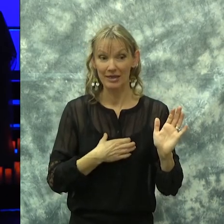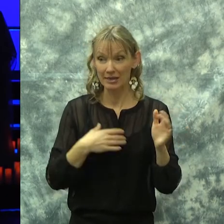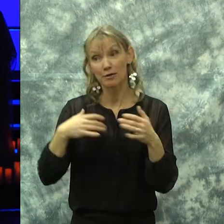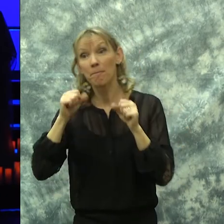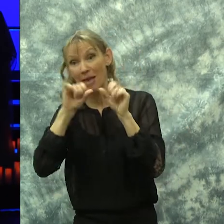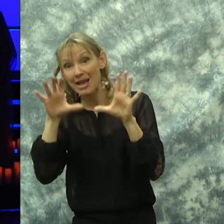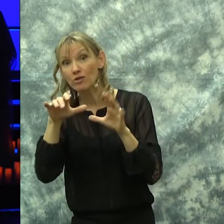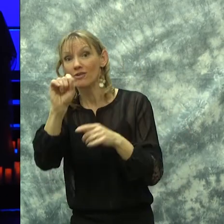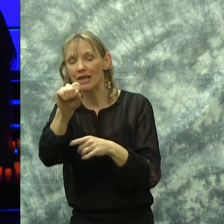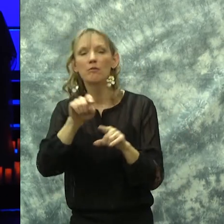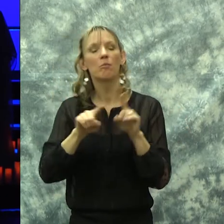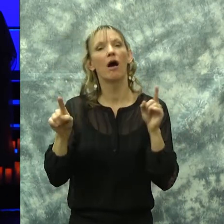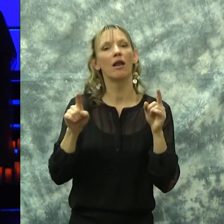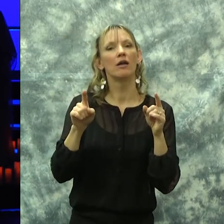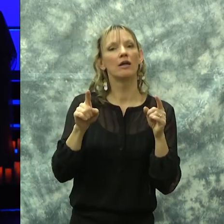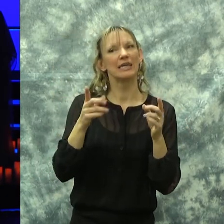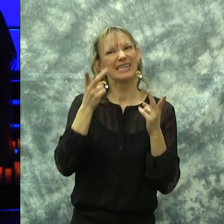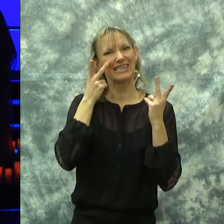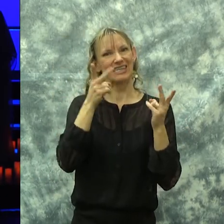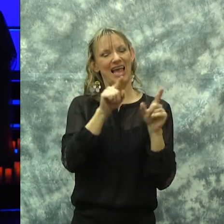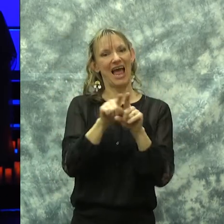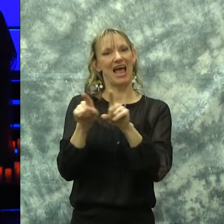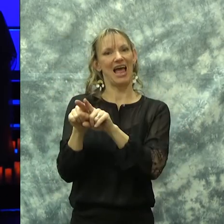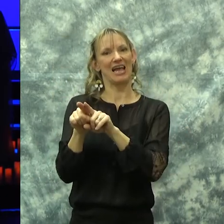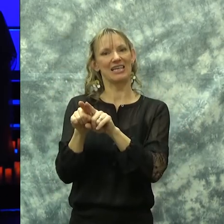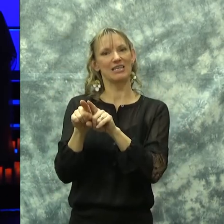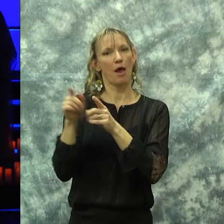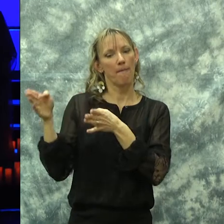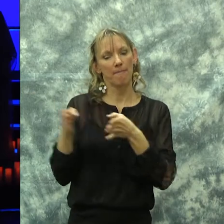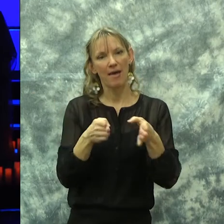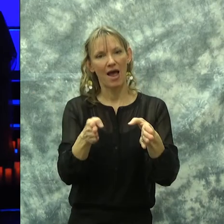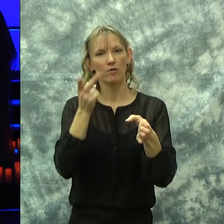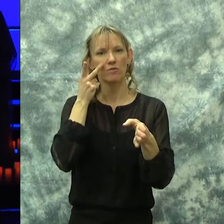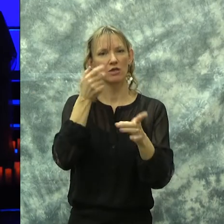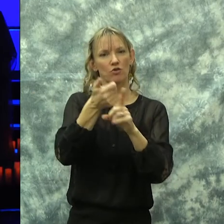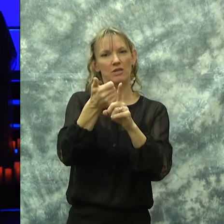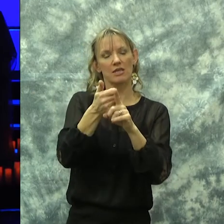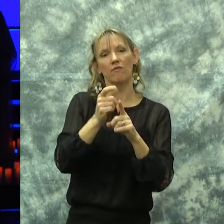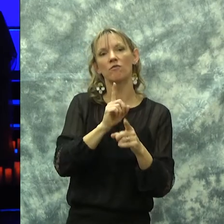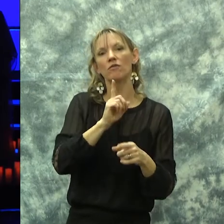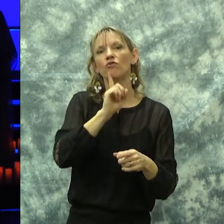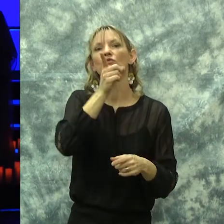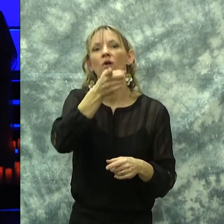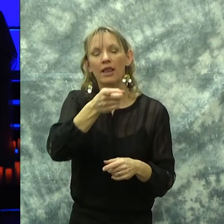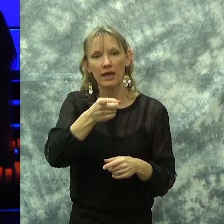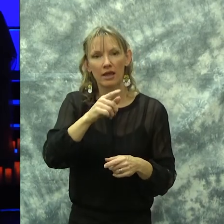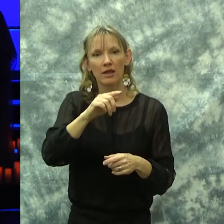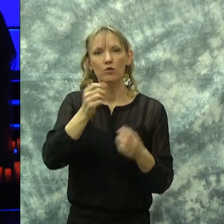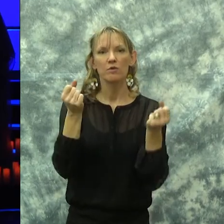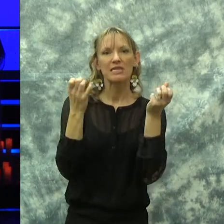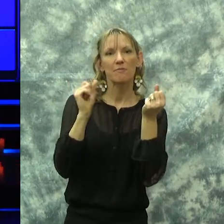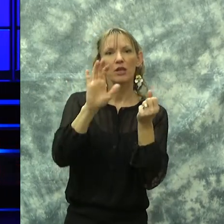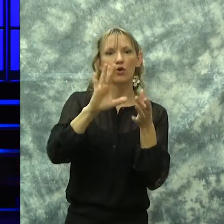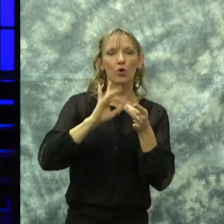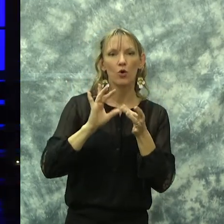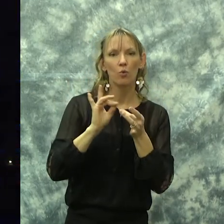is, but see it as the vehicle that allows you to see yourself truly, to speak your word